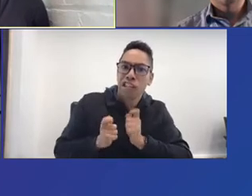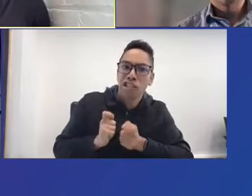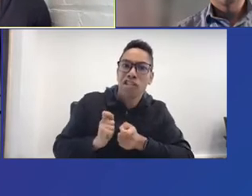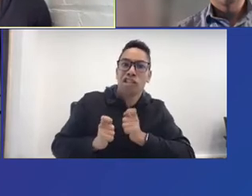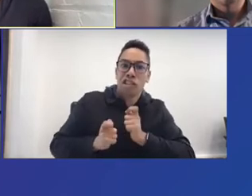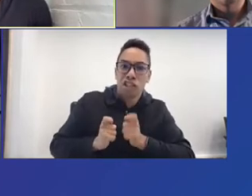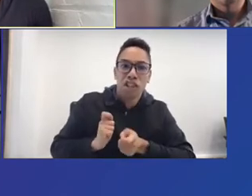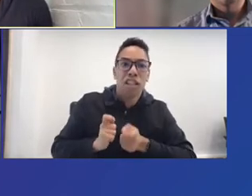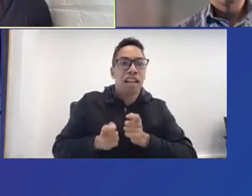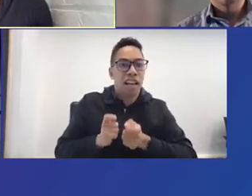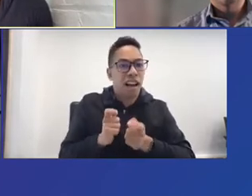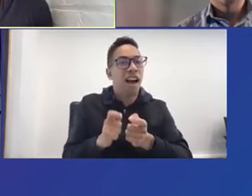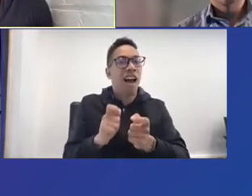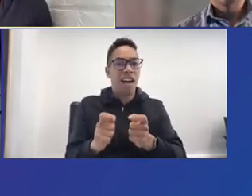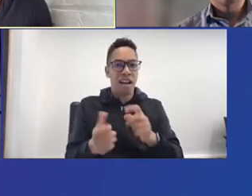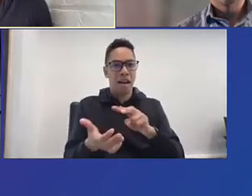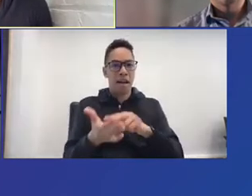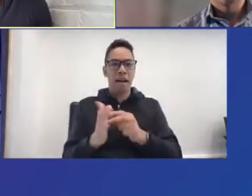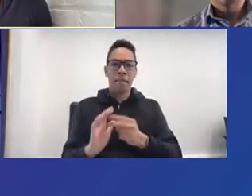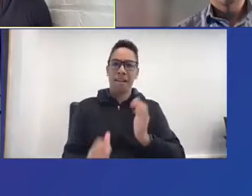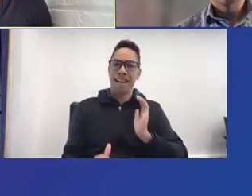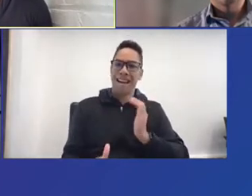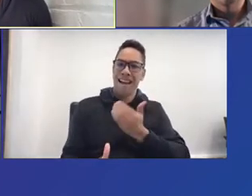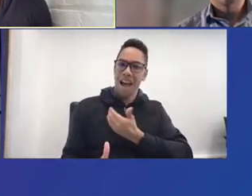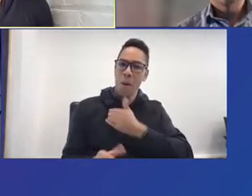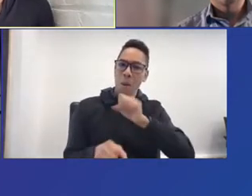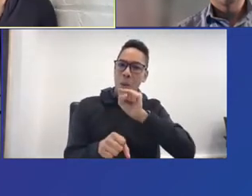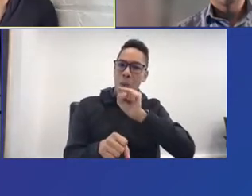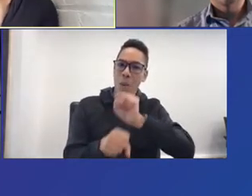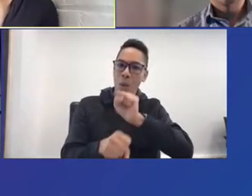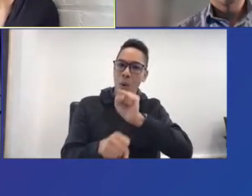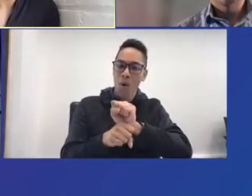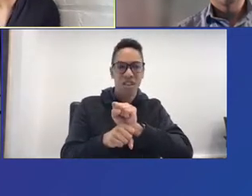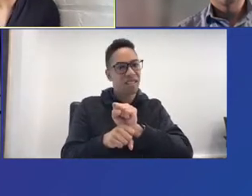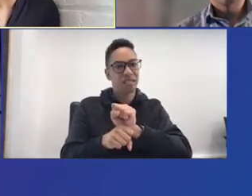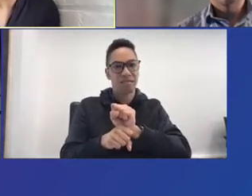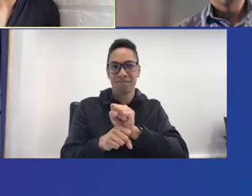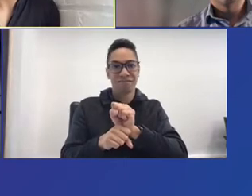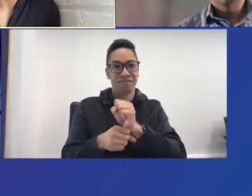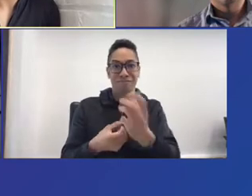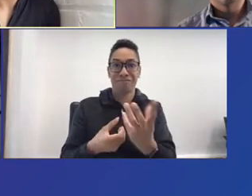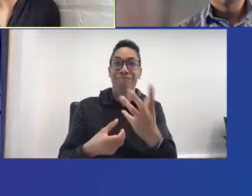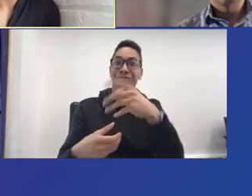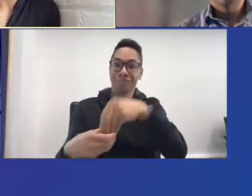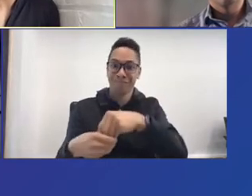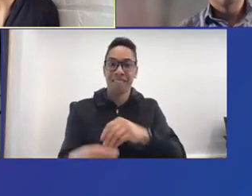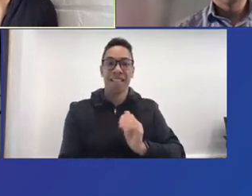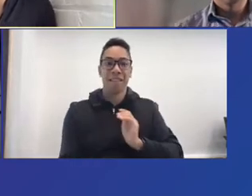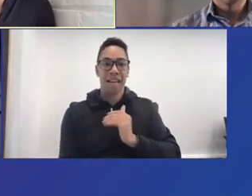work that we do is actually of the communities that we are.